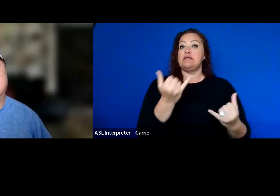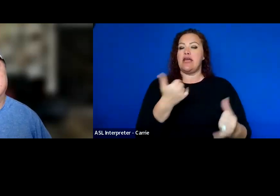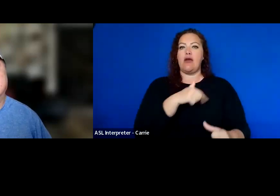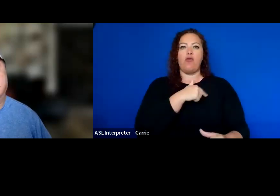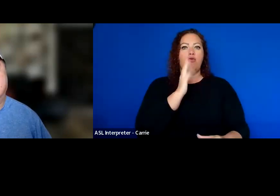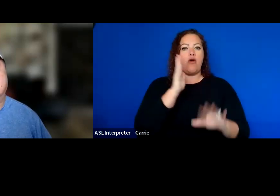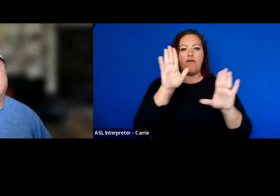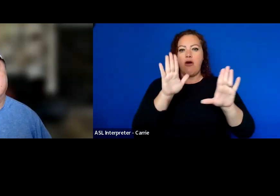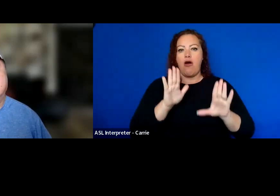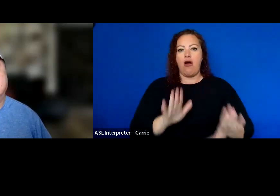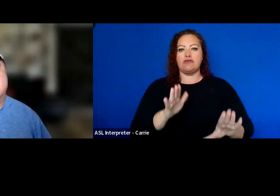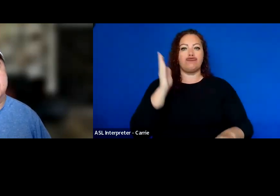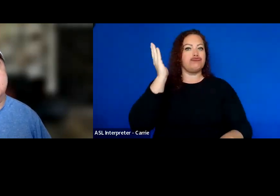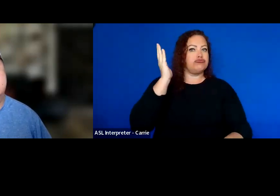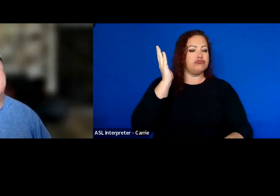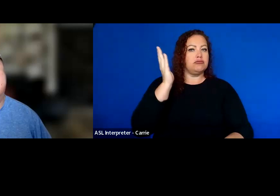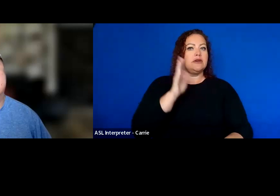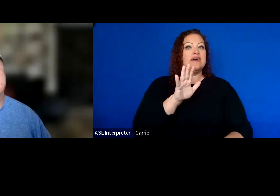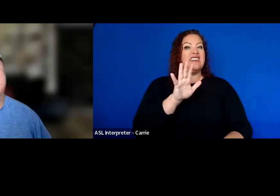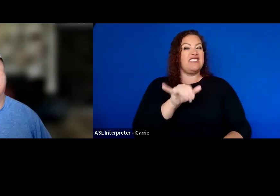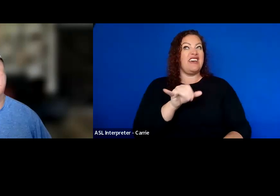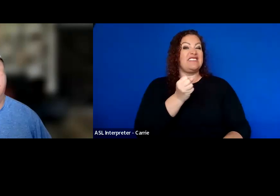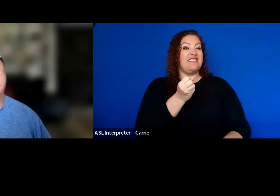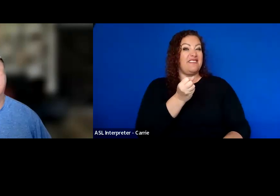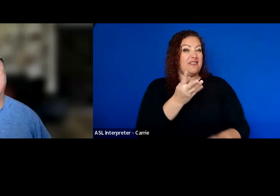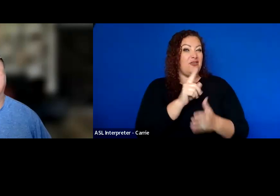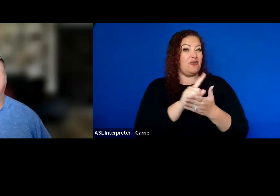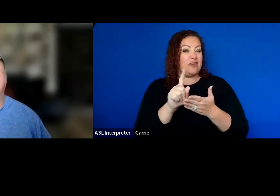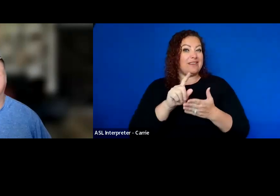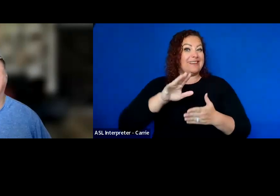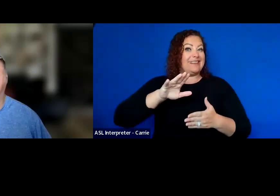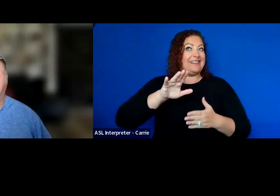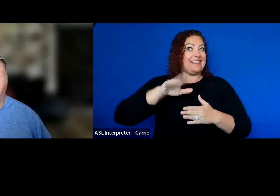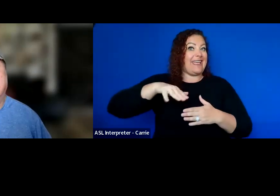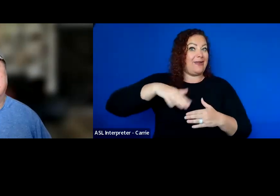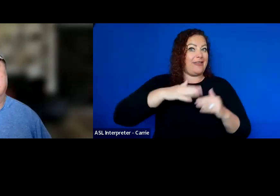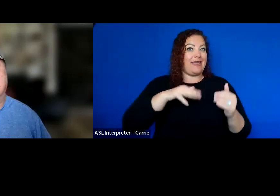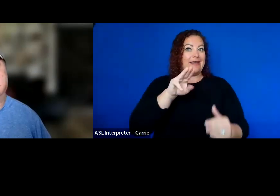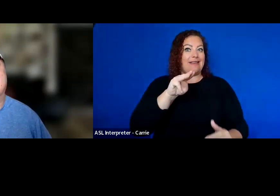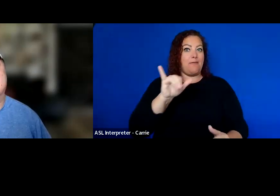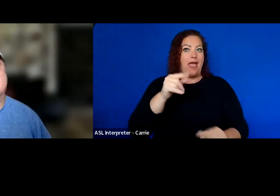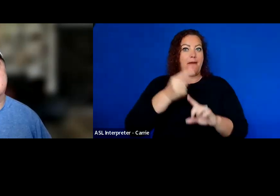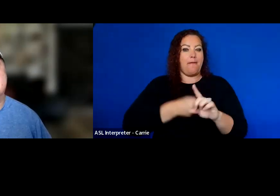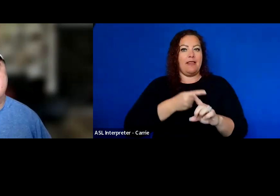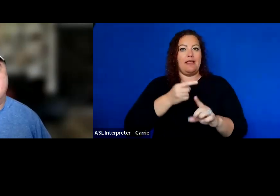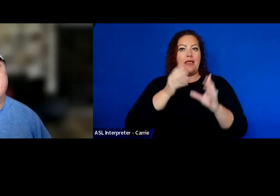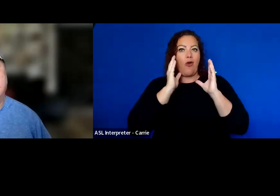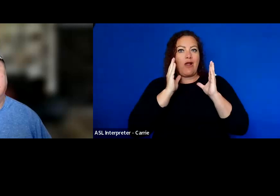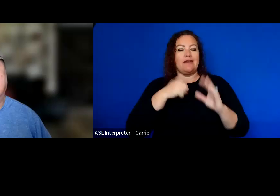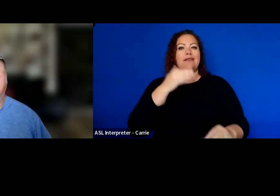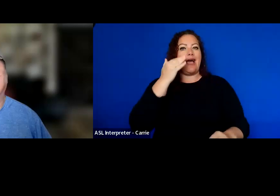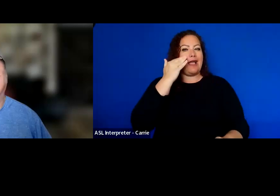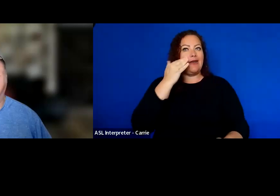awesome talk. It's a few weeks later than our May monthly awareness. I know mental health awareness was in